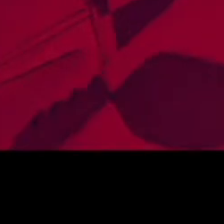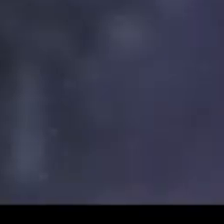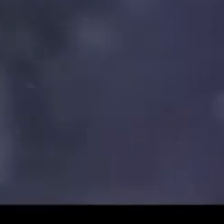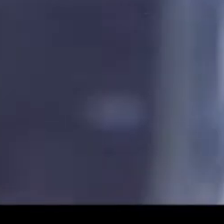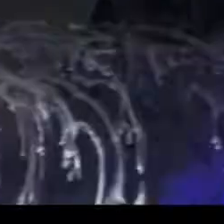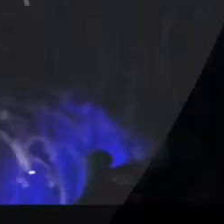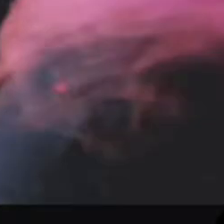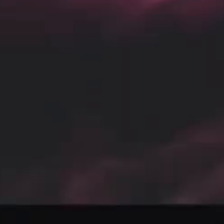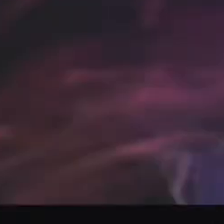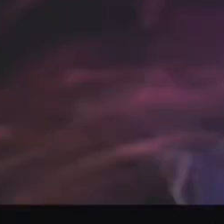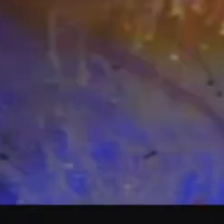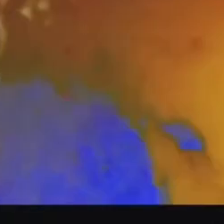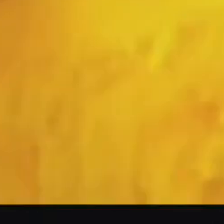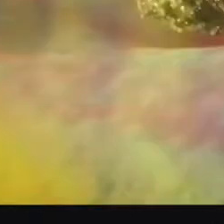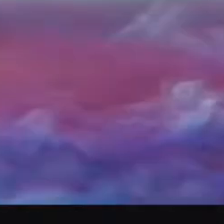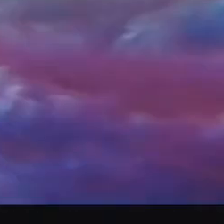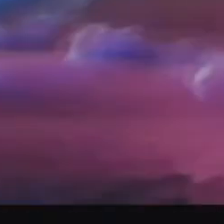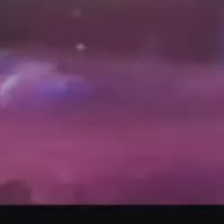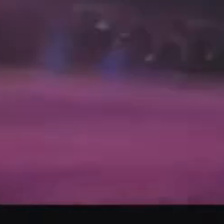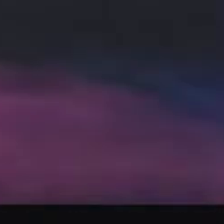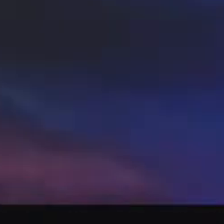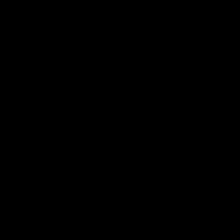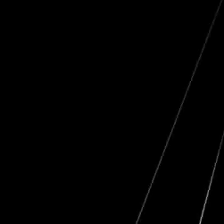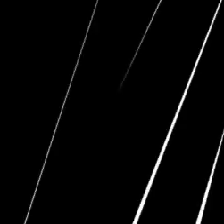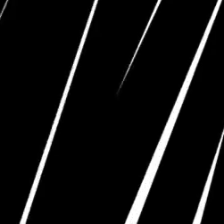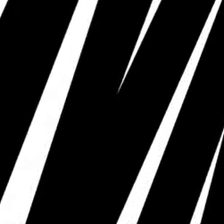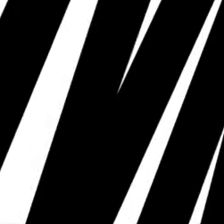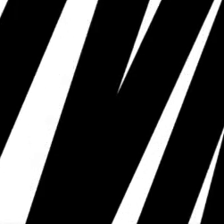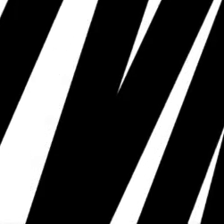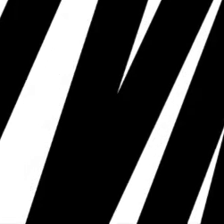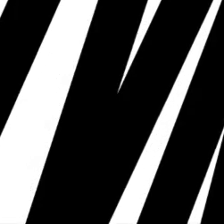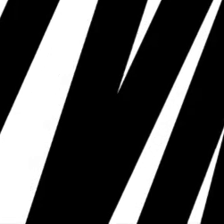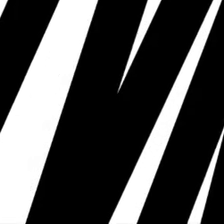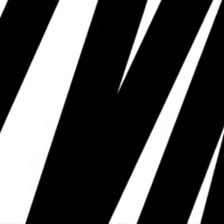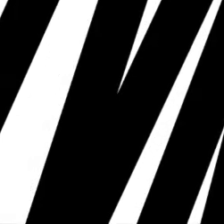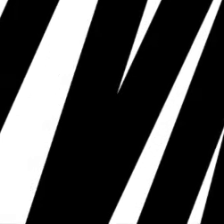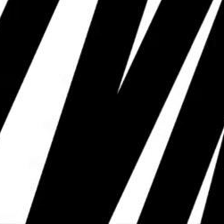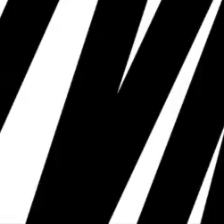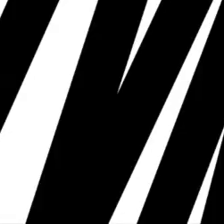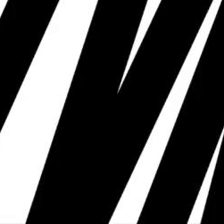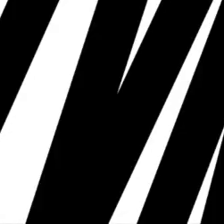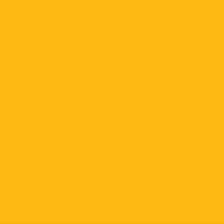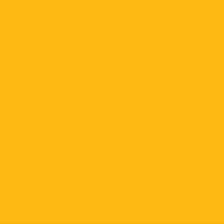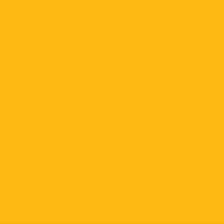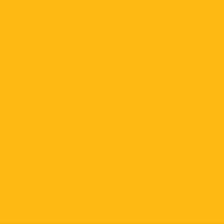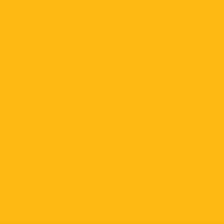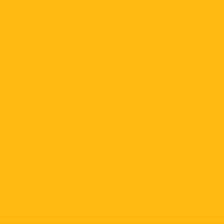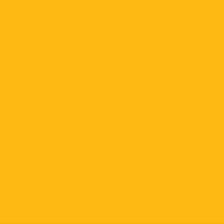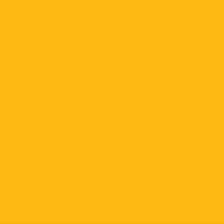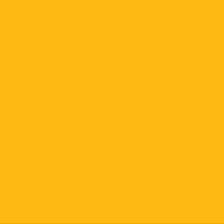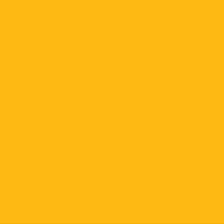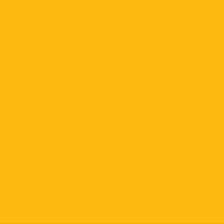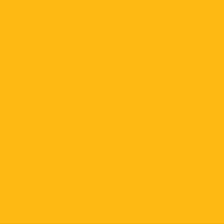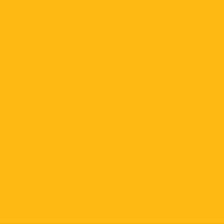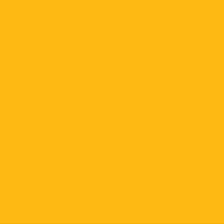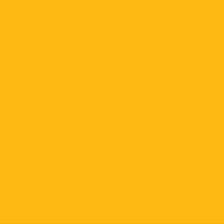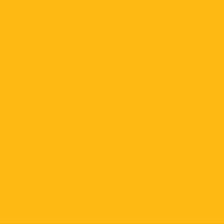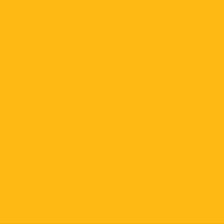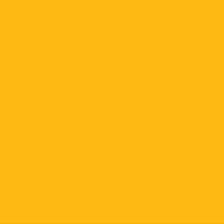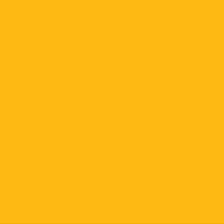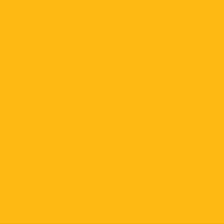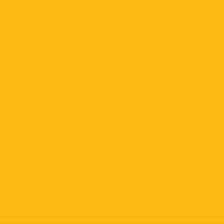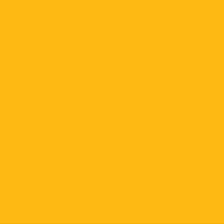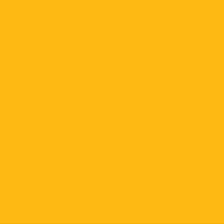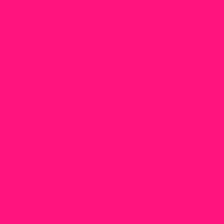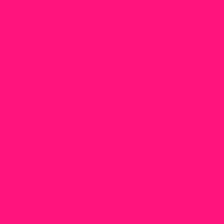media pages every Saturday from 1:30 p.m. The children have their Sunday school every Sunday at 8:30 a.m. for those aged 10